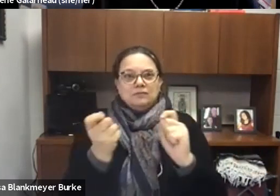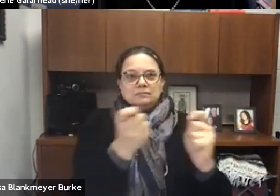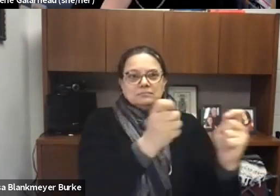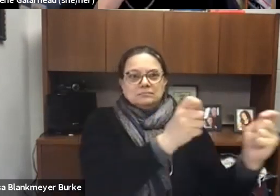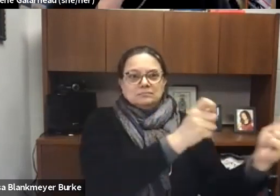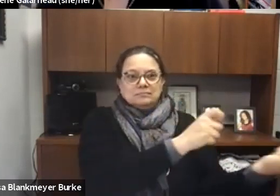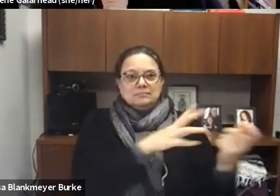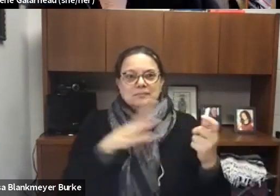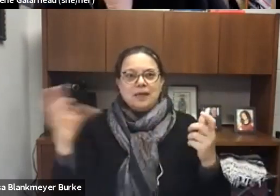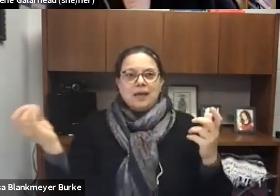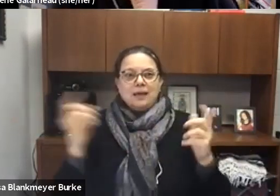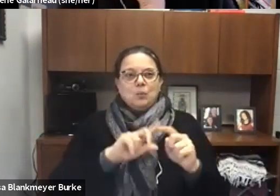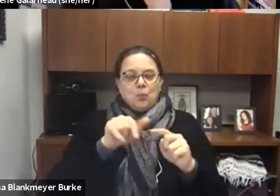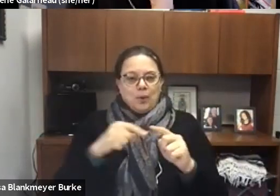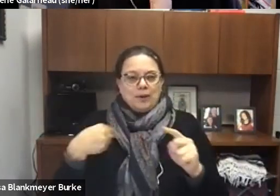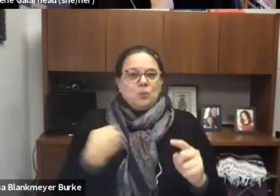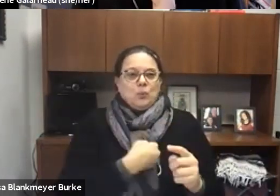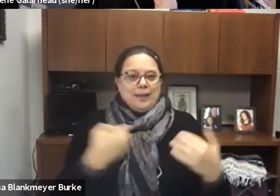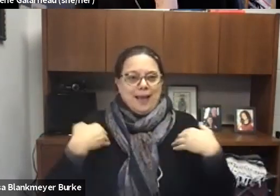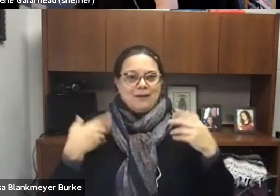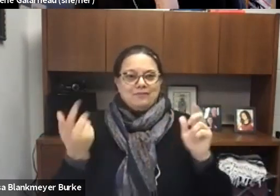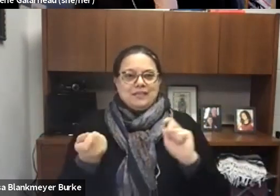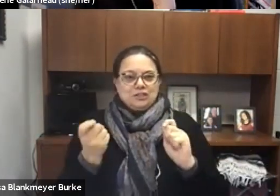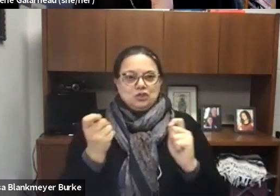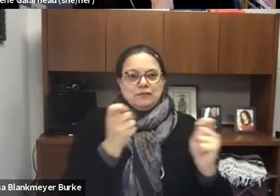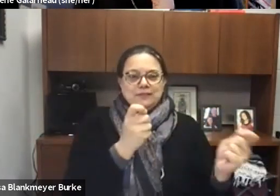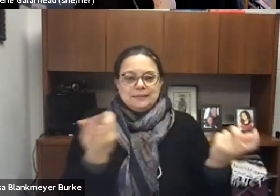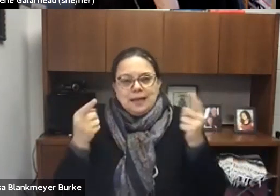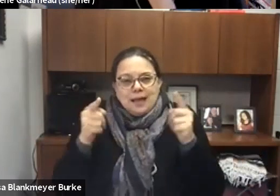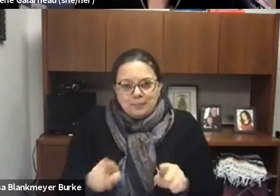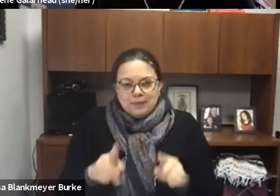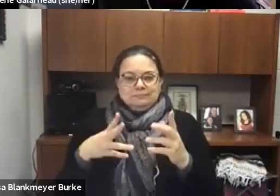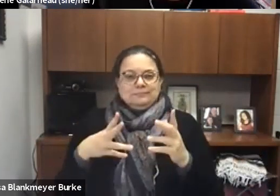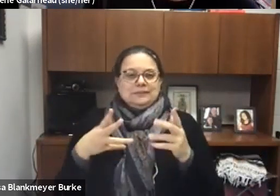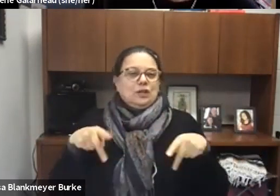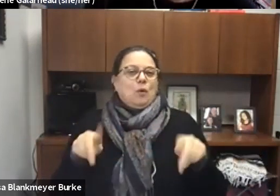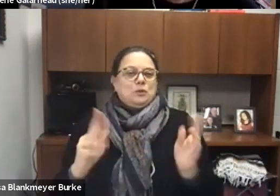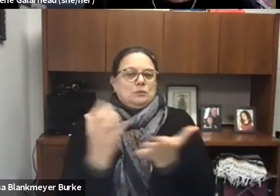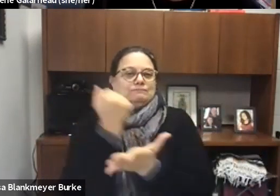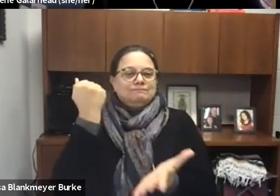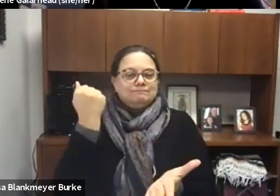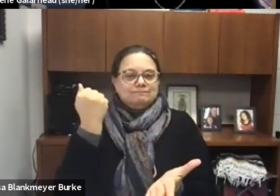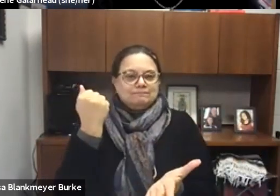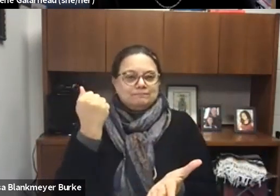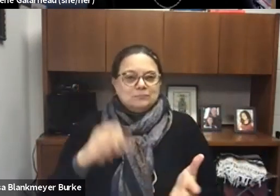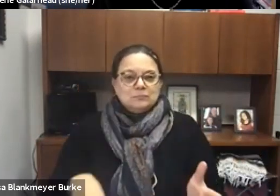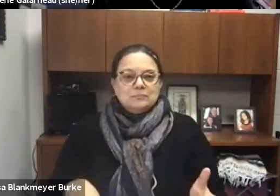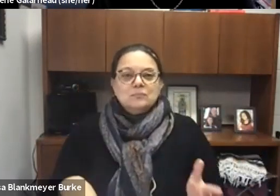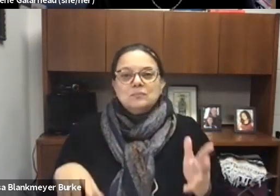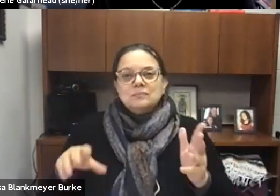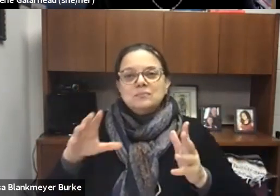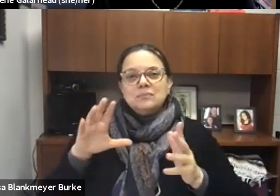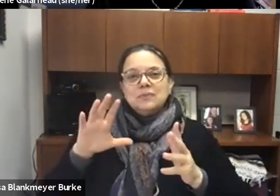through a time with a lot of change. When we have these shifts, it's sort of